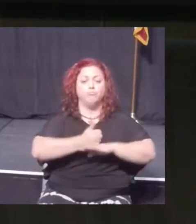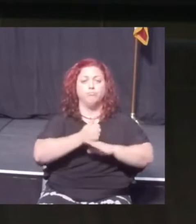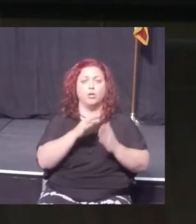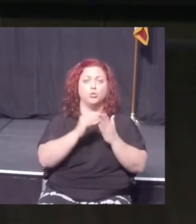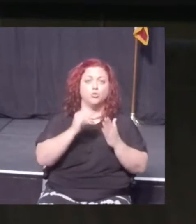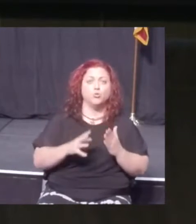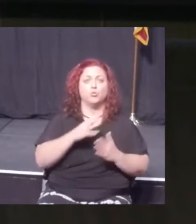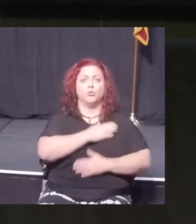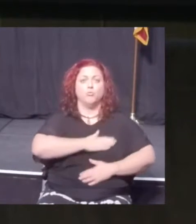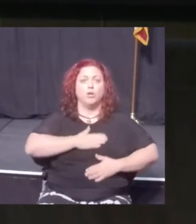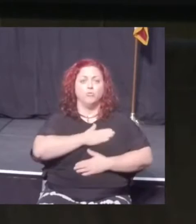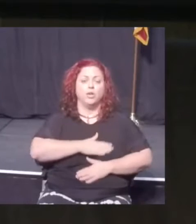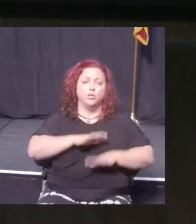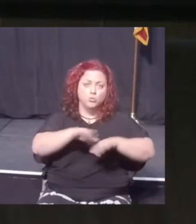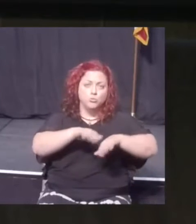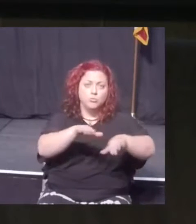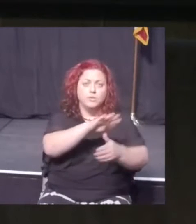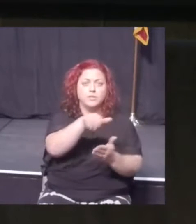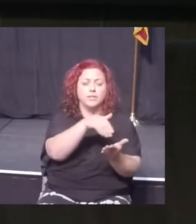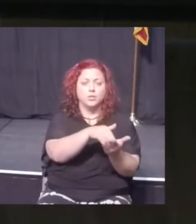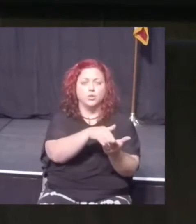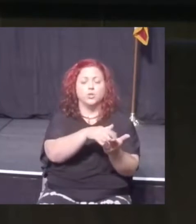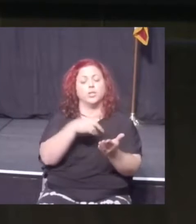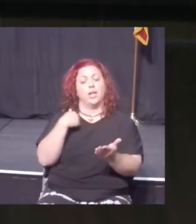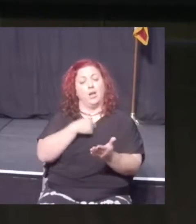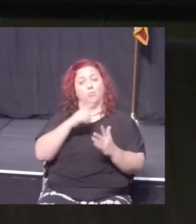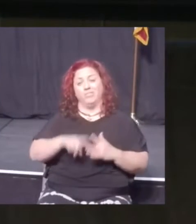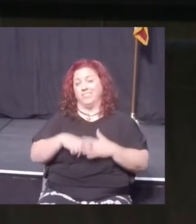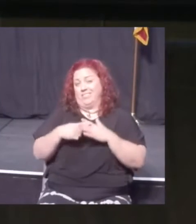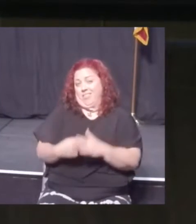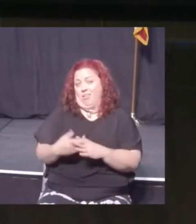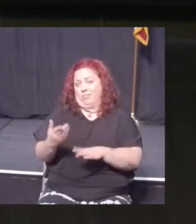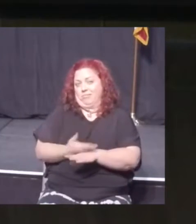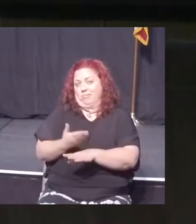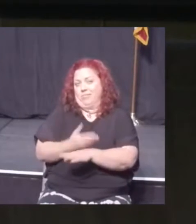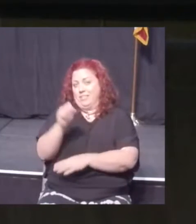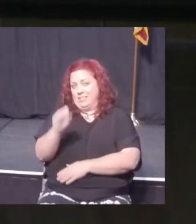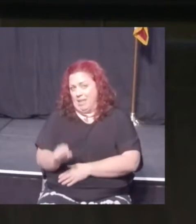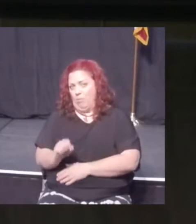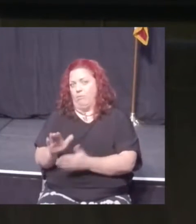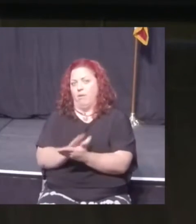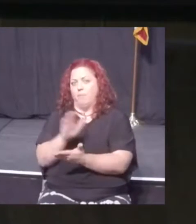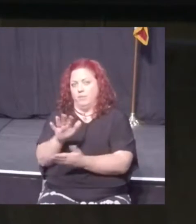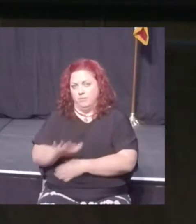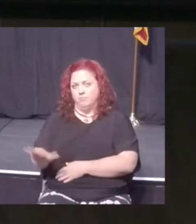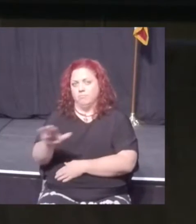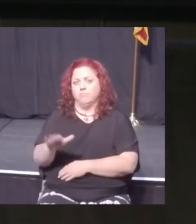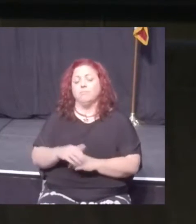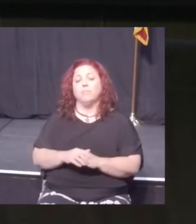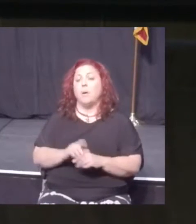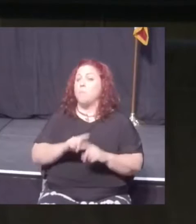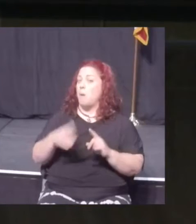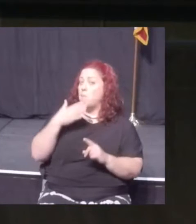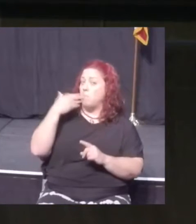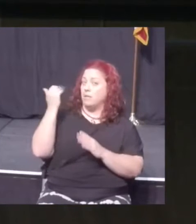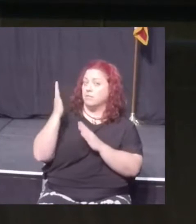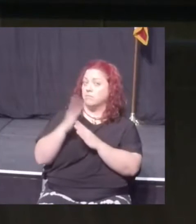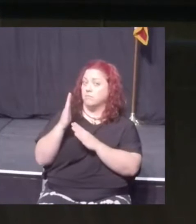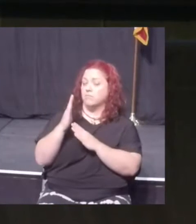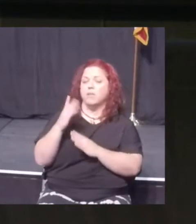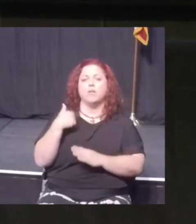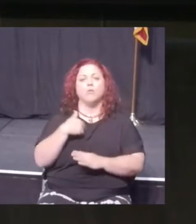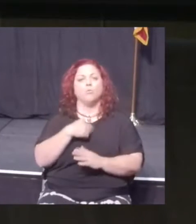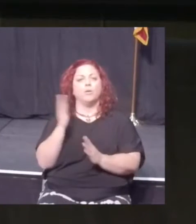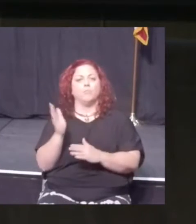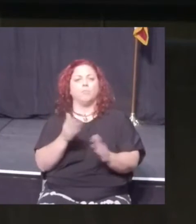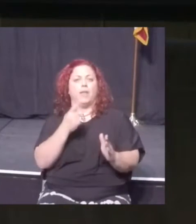recreation and aquatic center, and we've begun renovating the South Campus. But best of all, plans are in